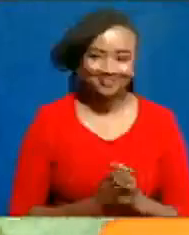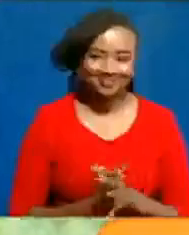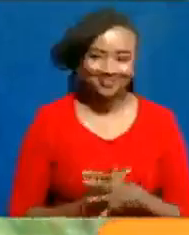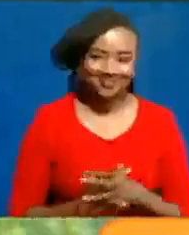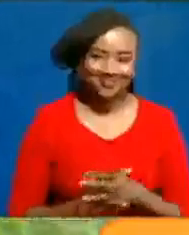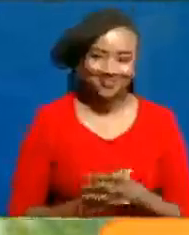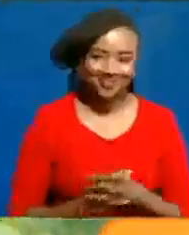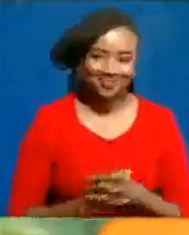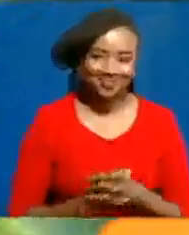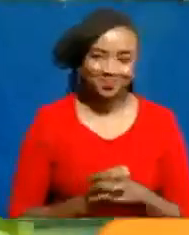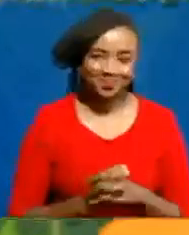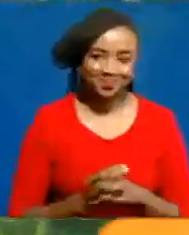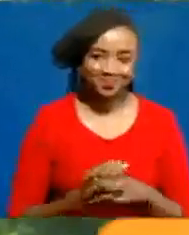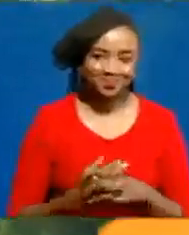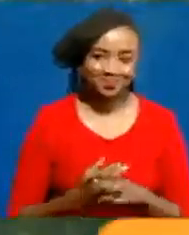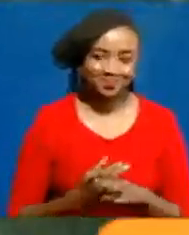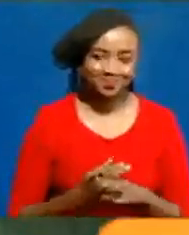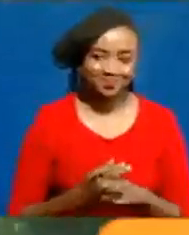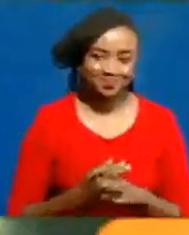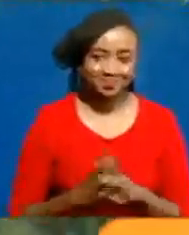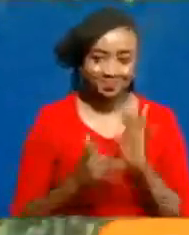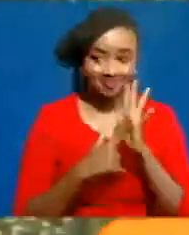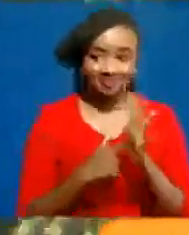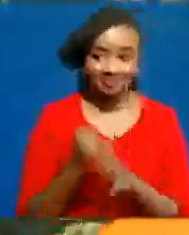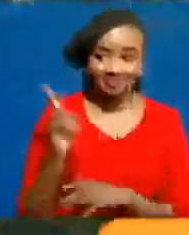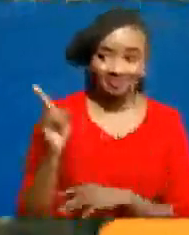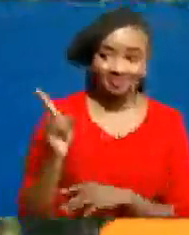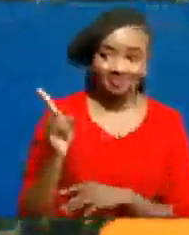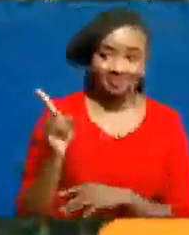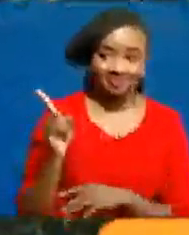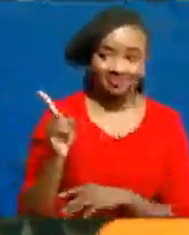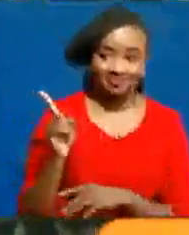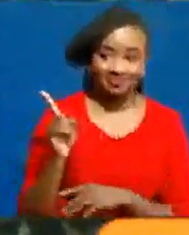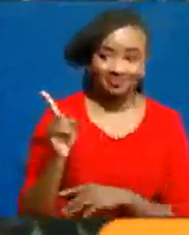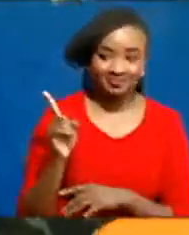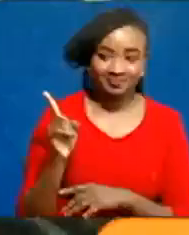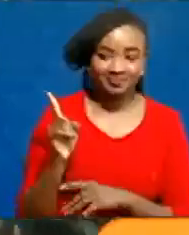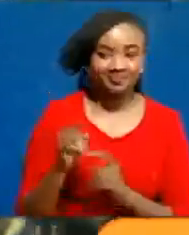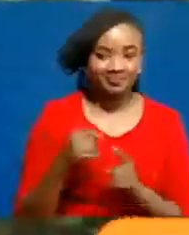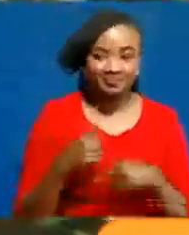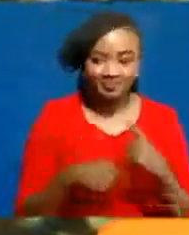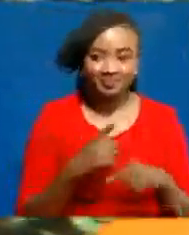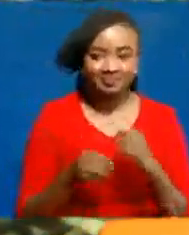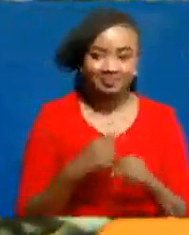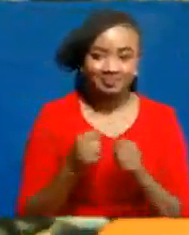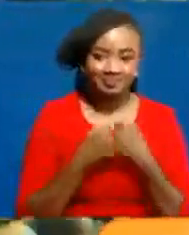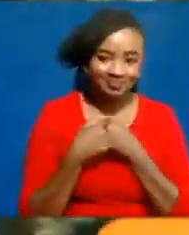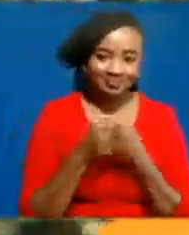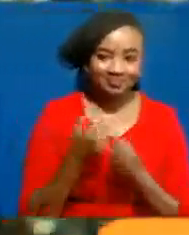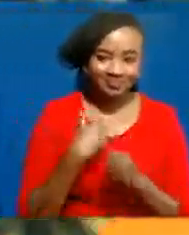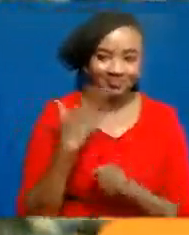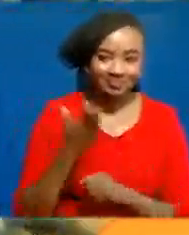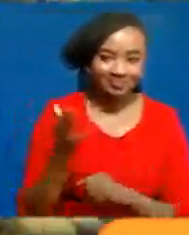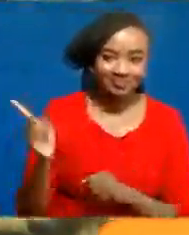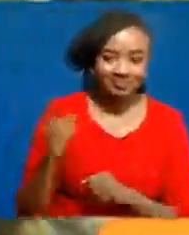Across the Kuruwitu Reef, corals once like this have bleached and died. Their nurseries are struggling in the overheated water,